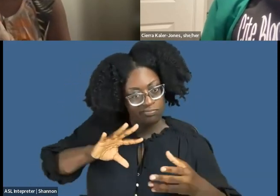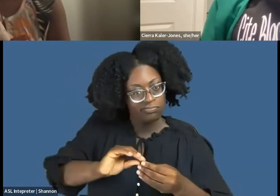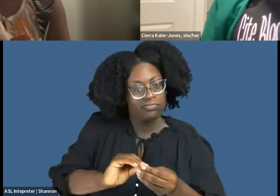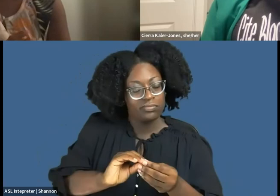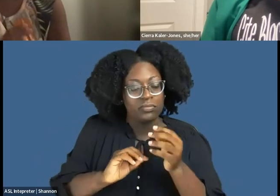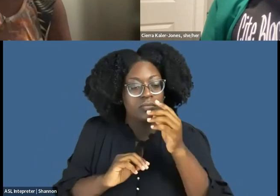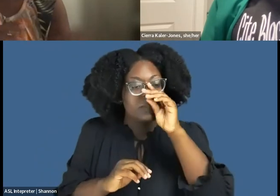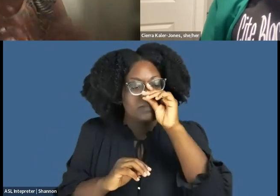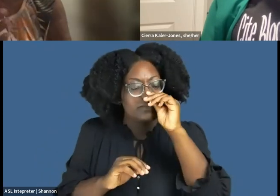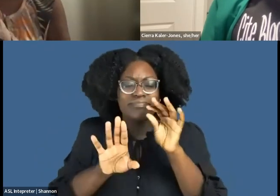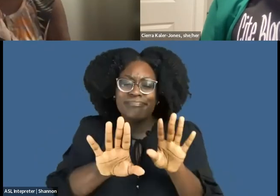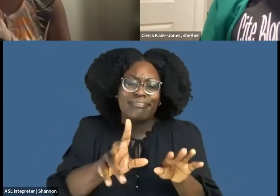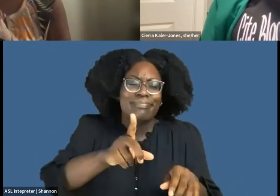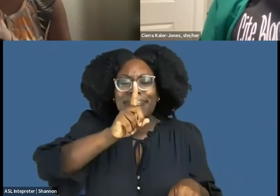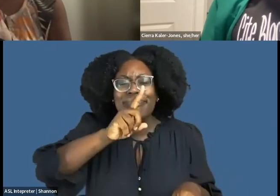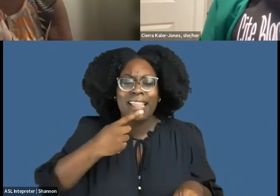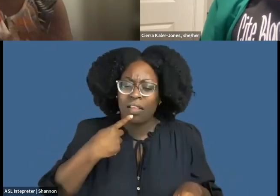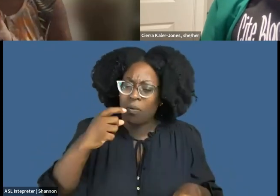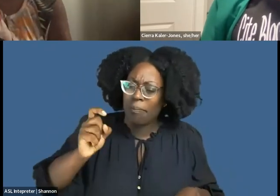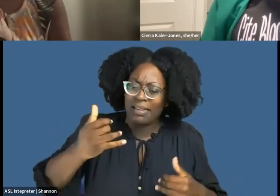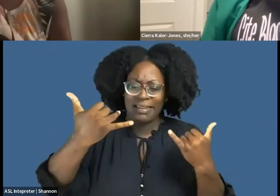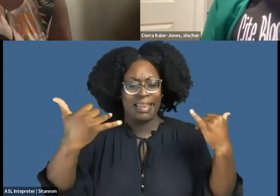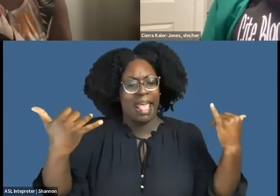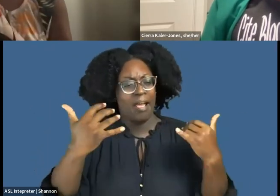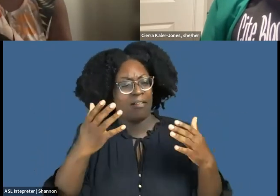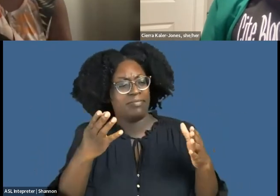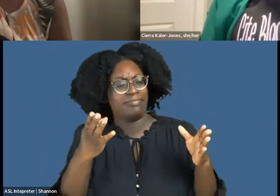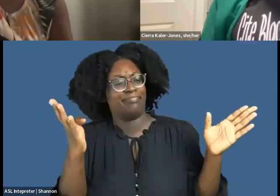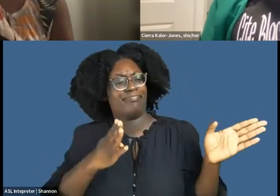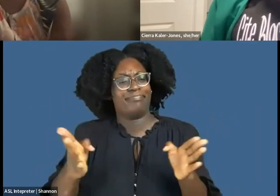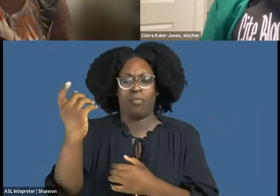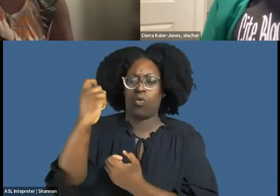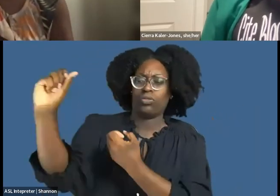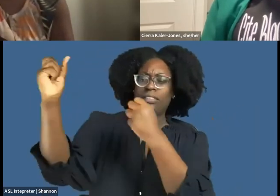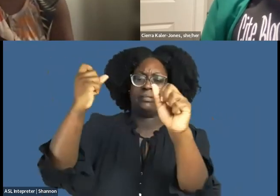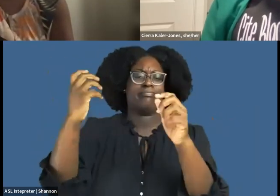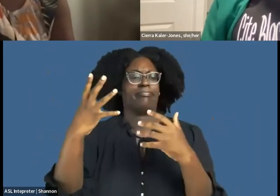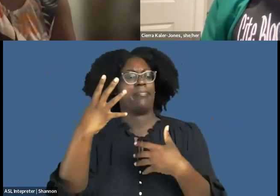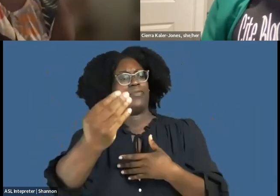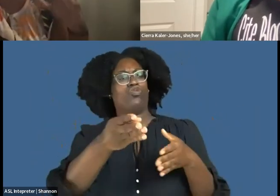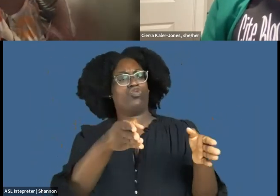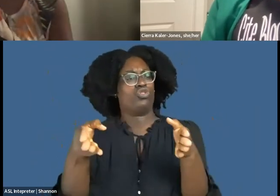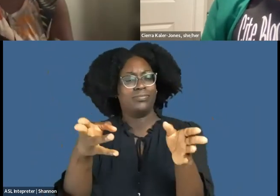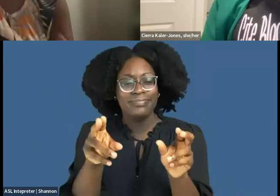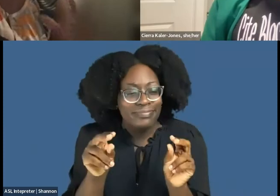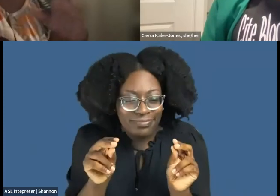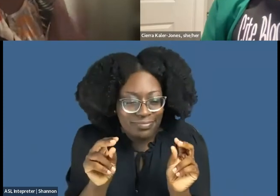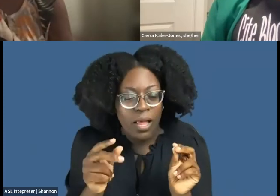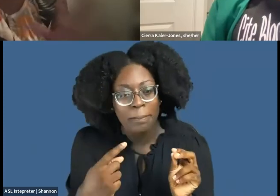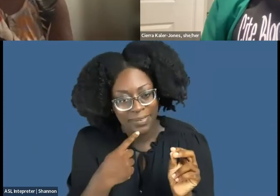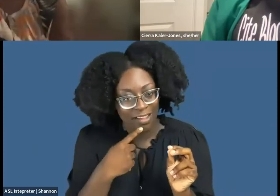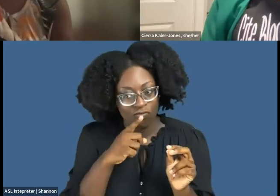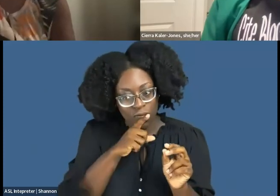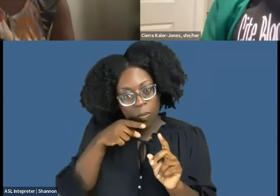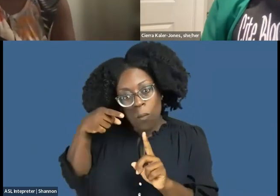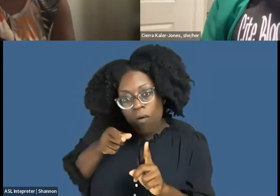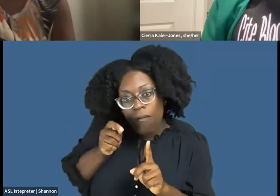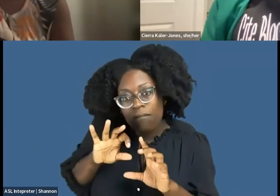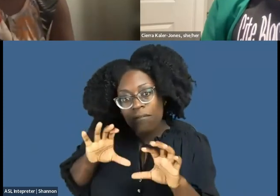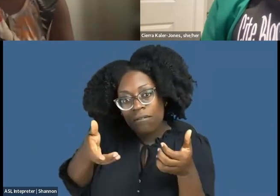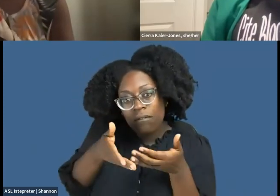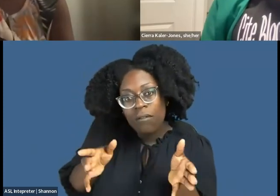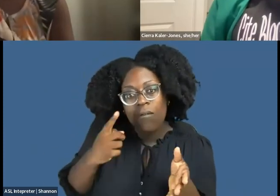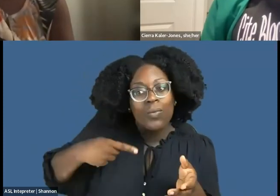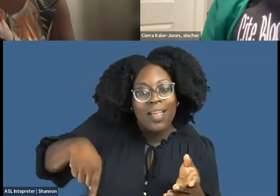not know. That is why we're here. There's no better place to not know something than to come into a classroom. That's exactly, it is my job